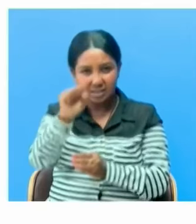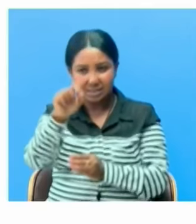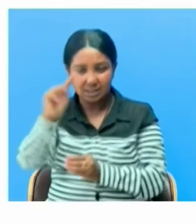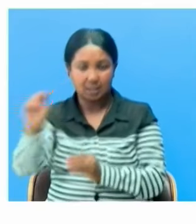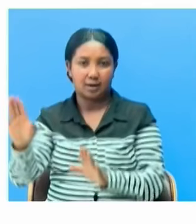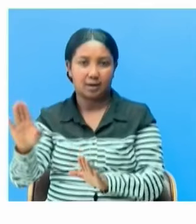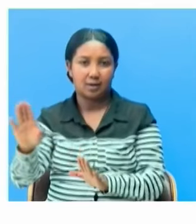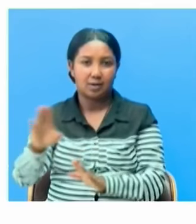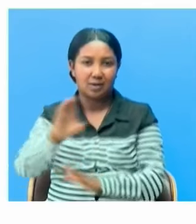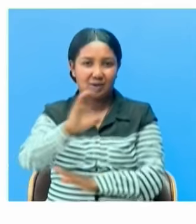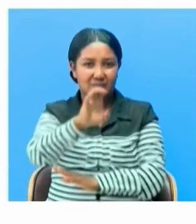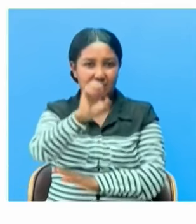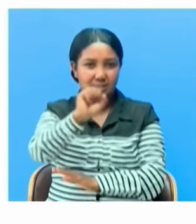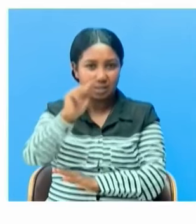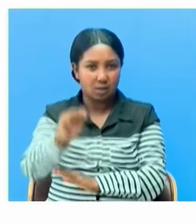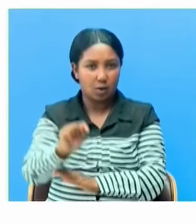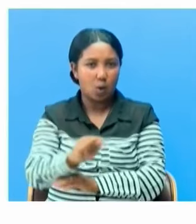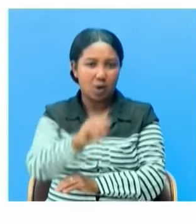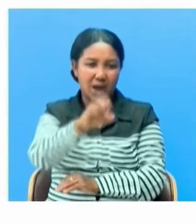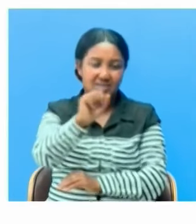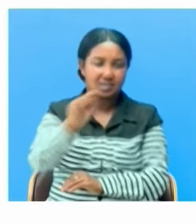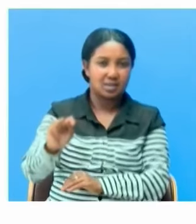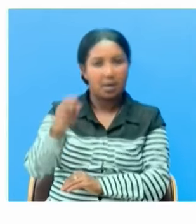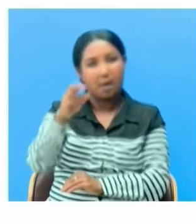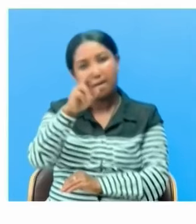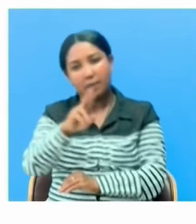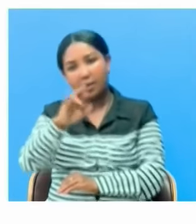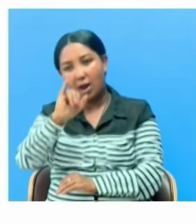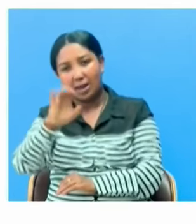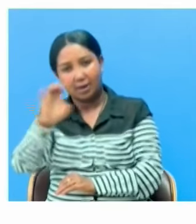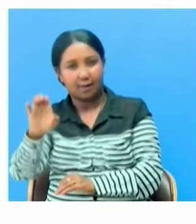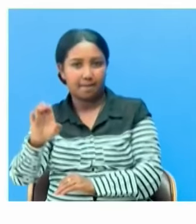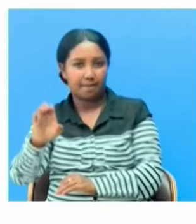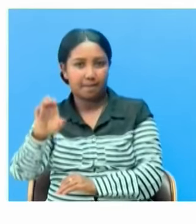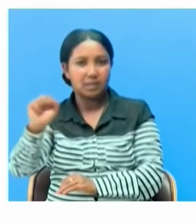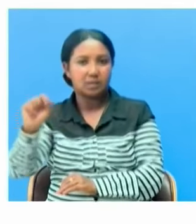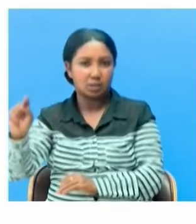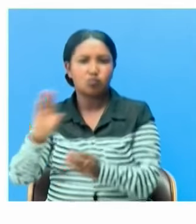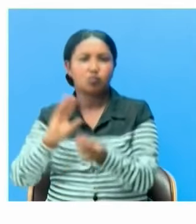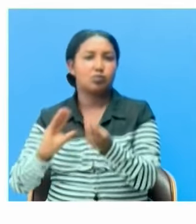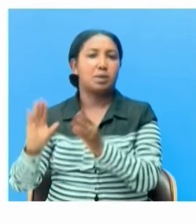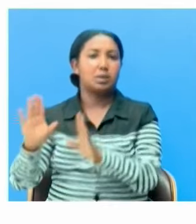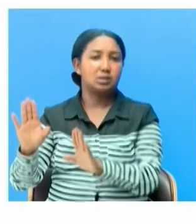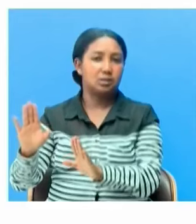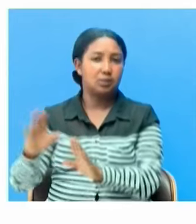EST or ST or maybe IE, as it depends.